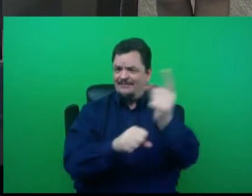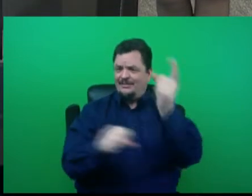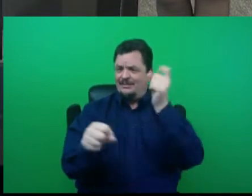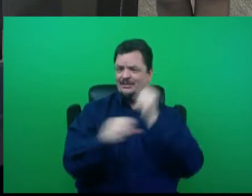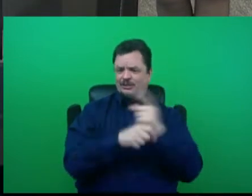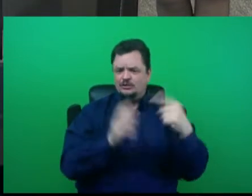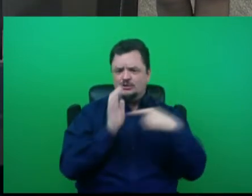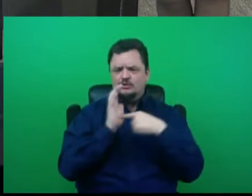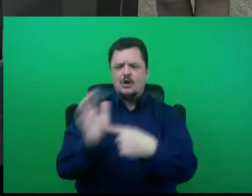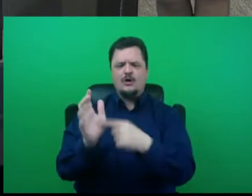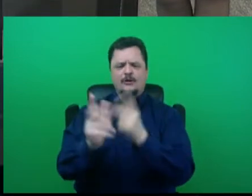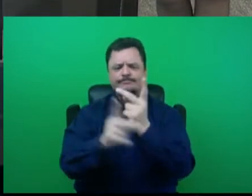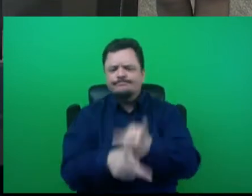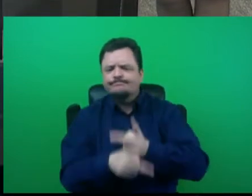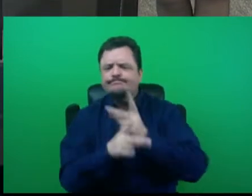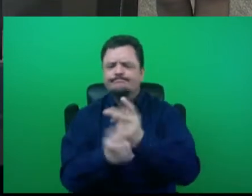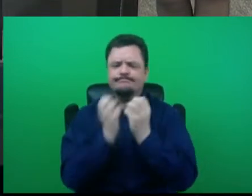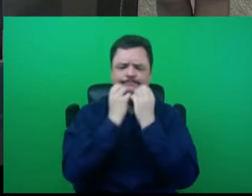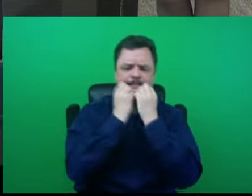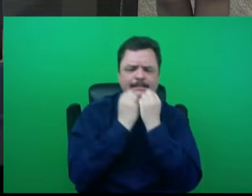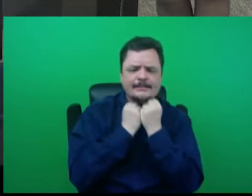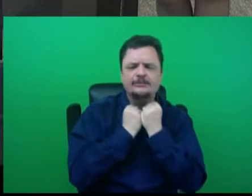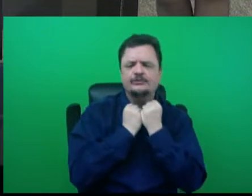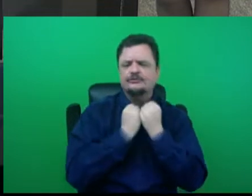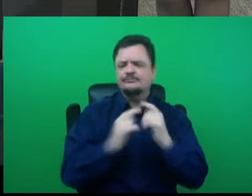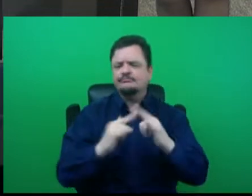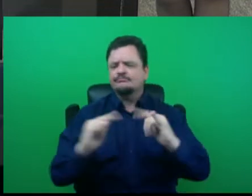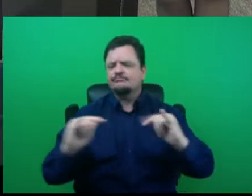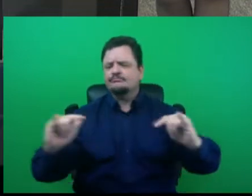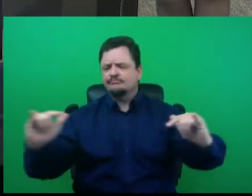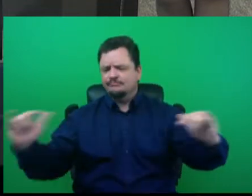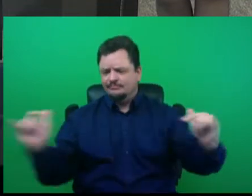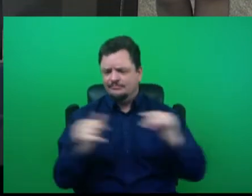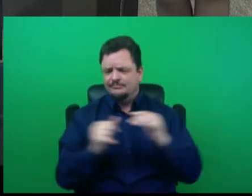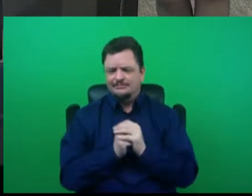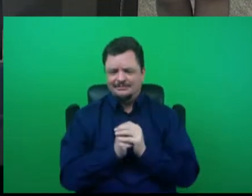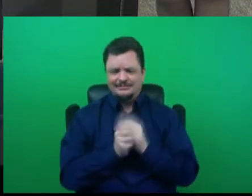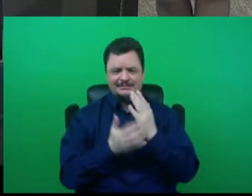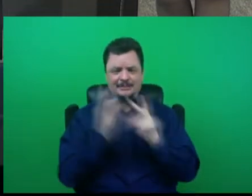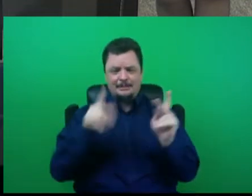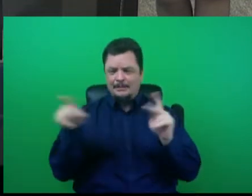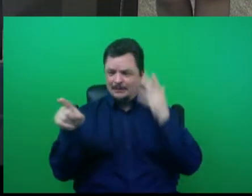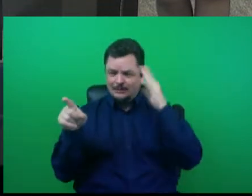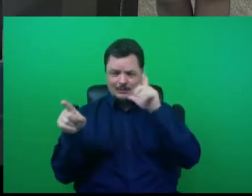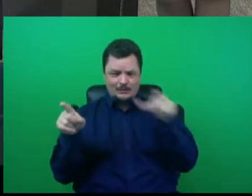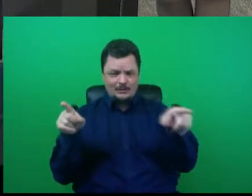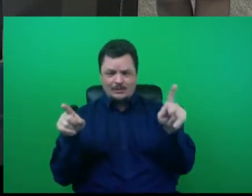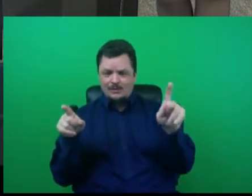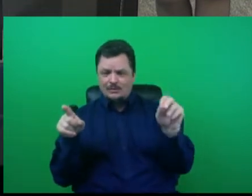know, people may not know, Kari always sends a big Christmas